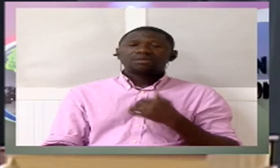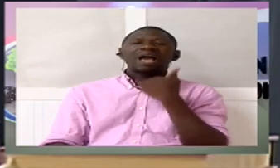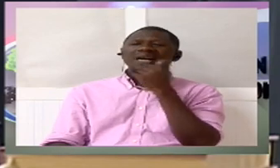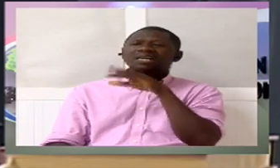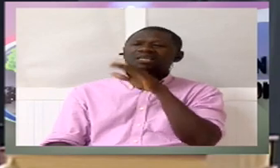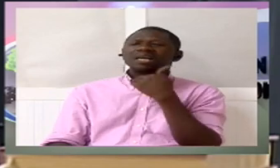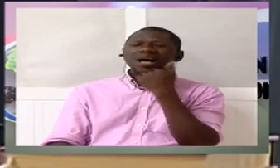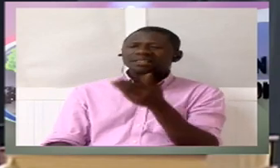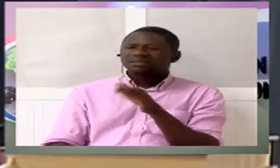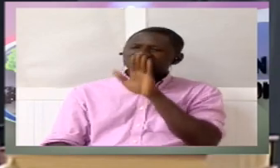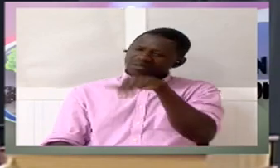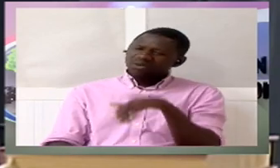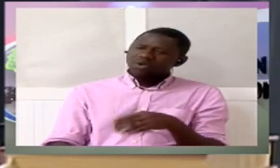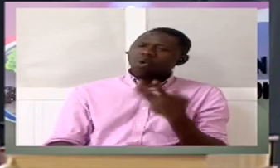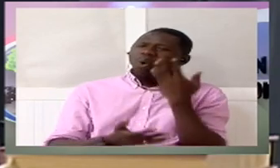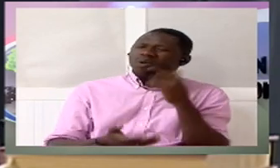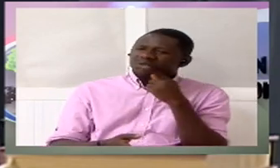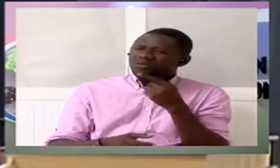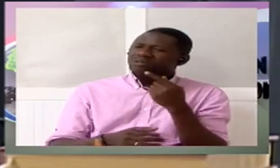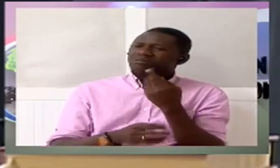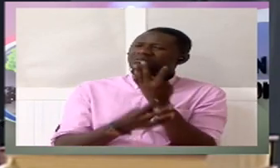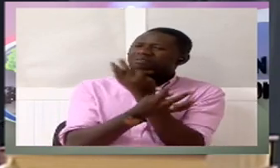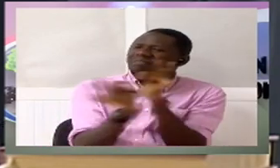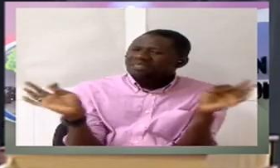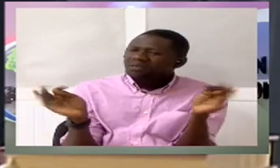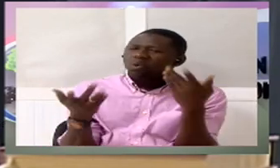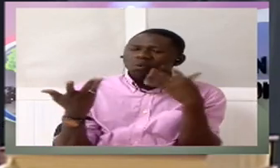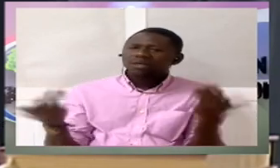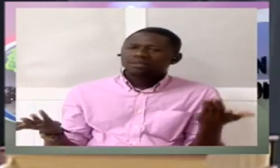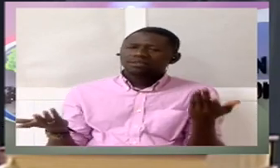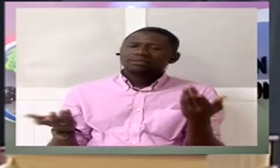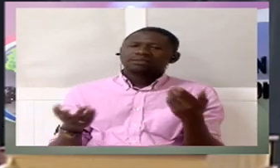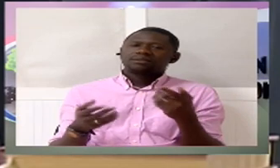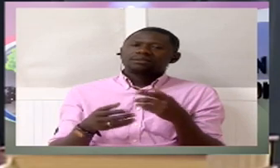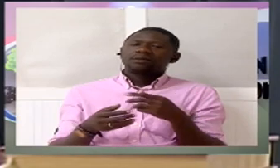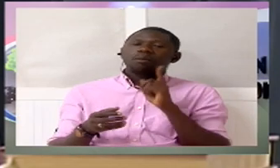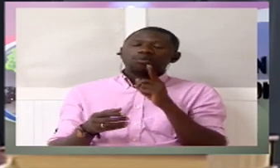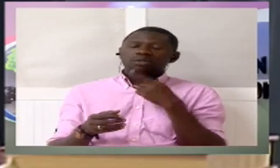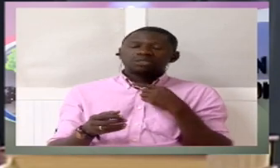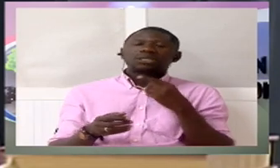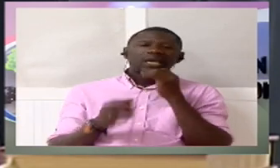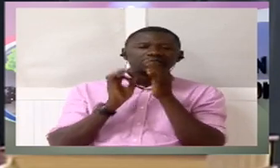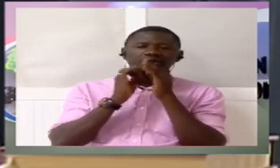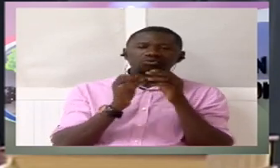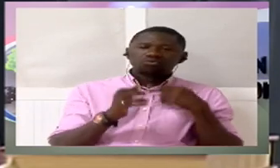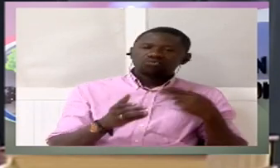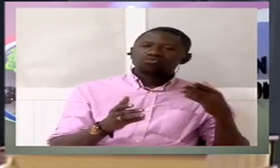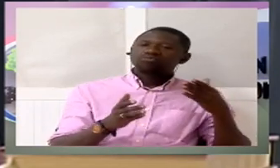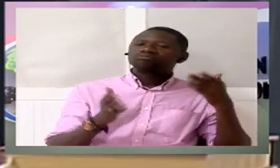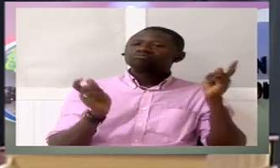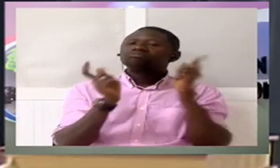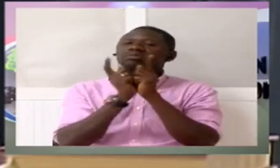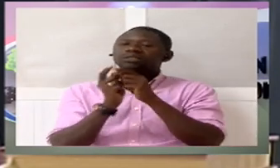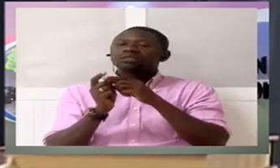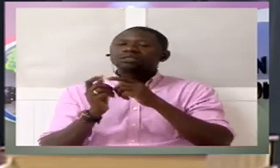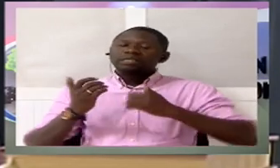asked, when is he going to be released? But I can refer interiorly. But he refers me to the interior